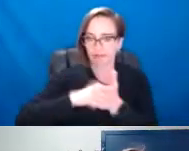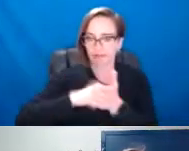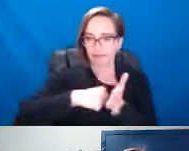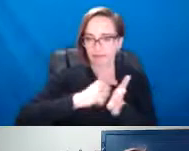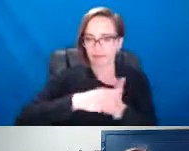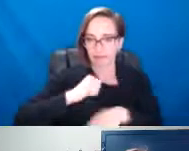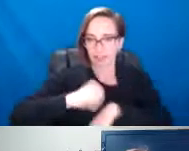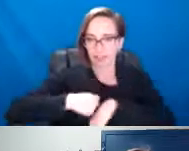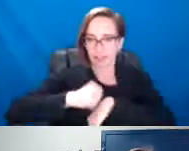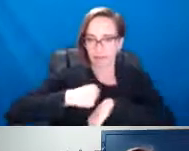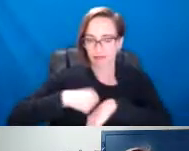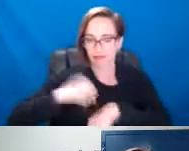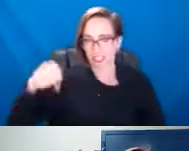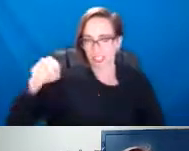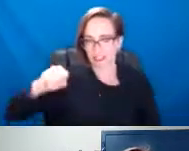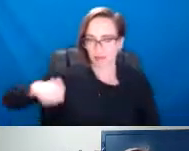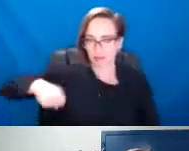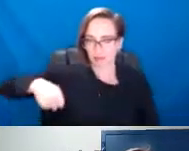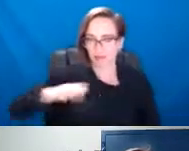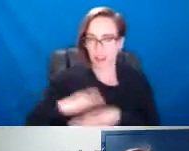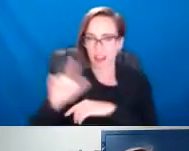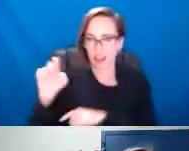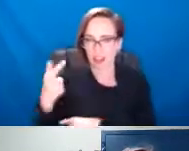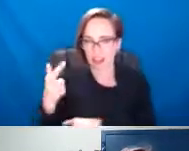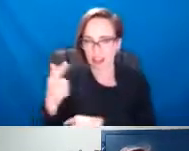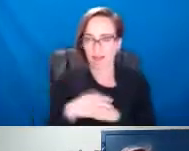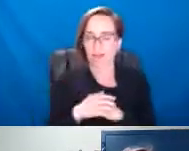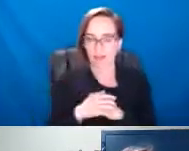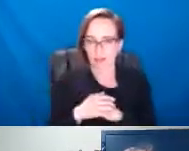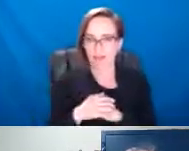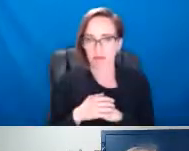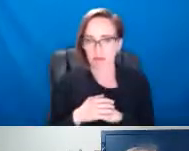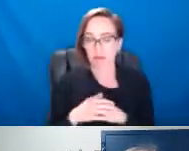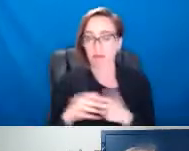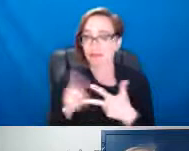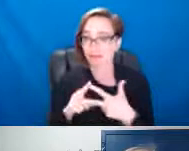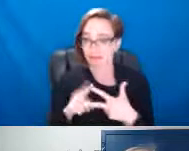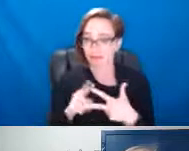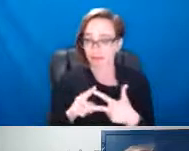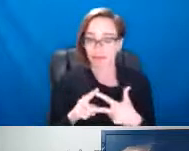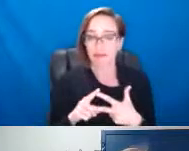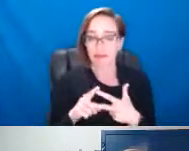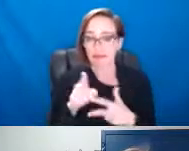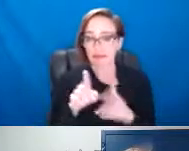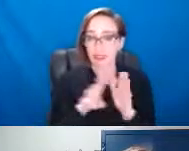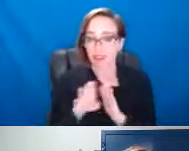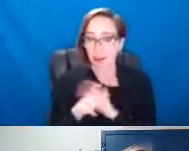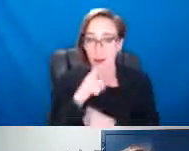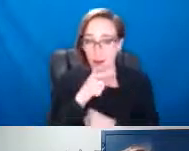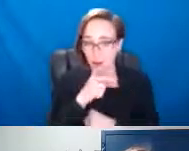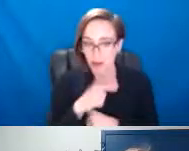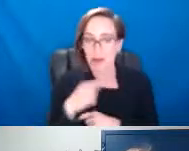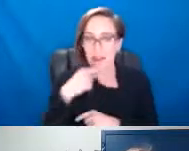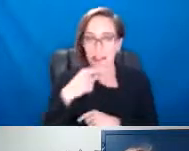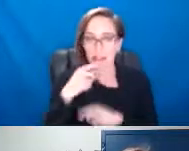is a form of communication that was developed by hearing individuals in Norway, and